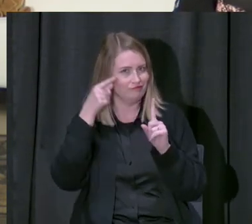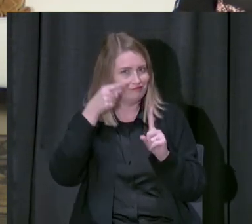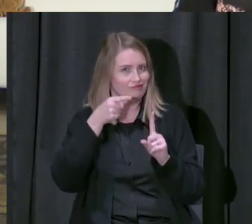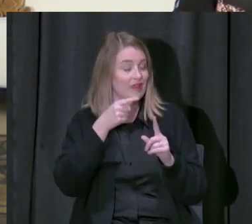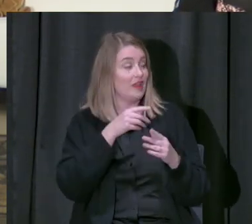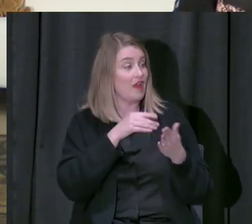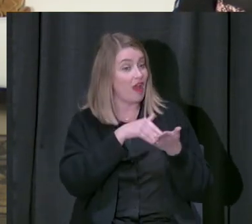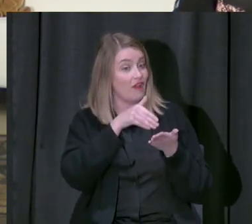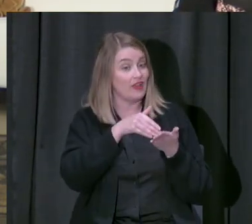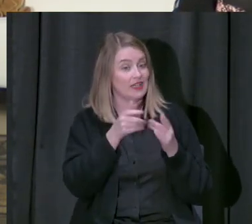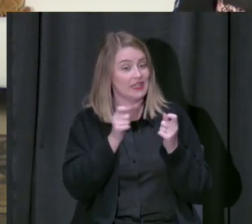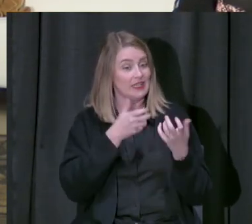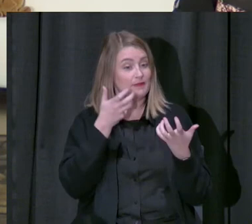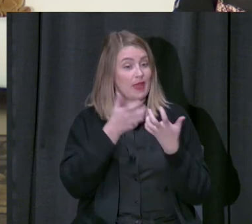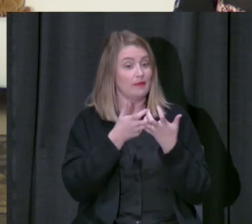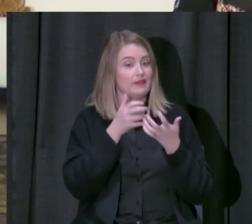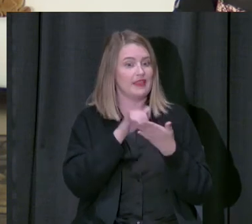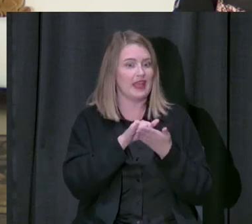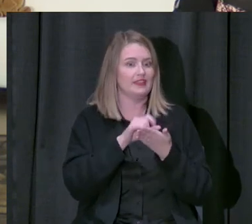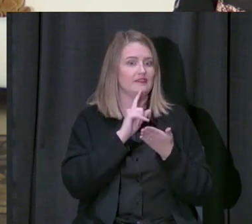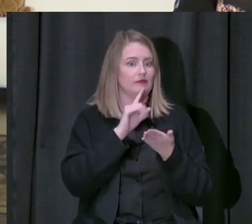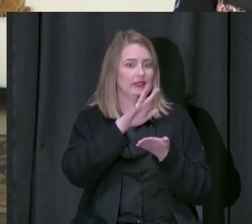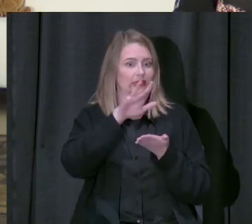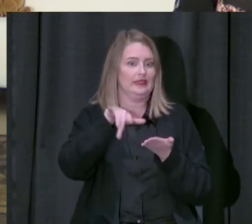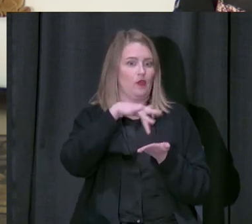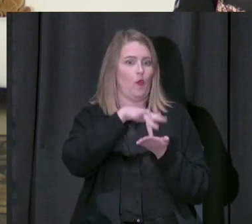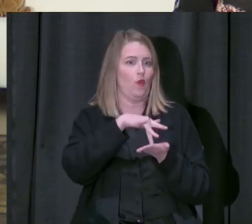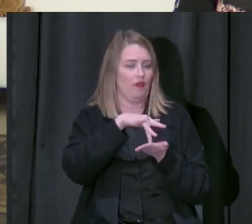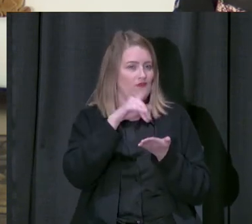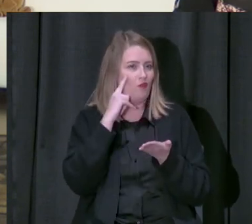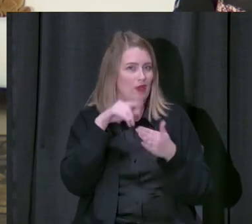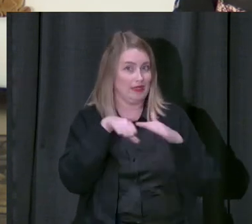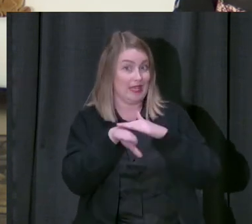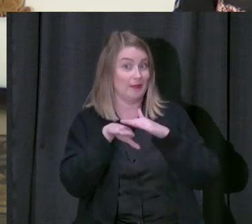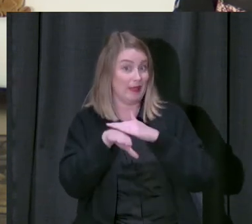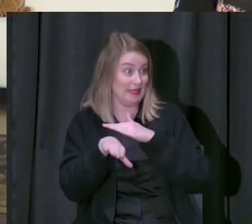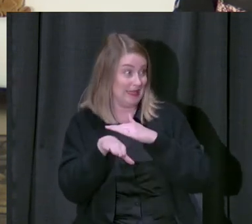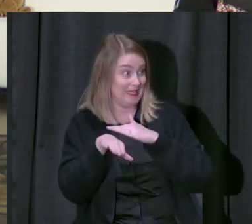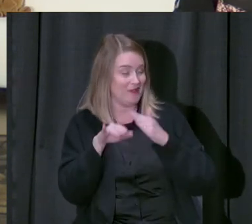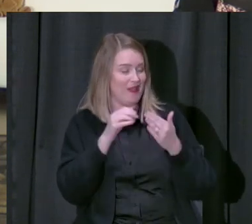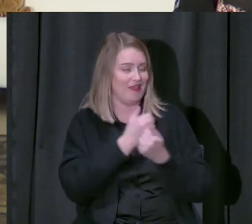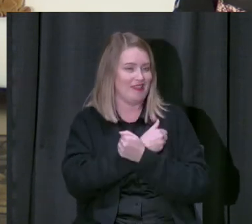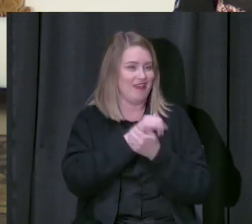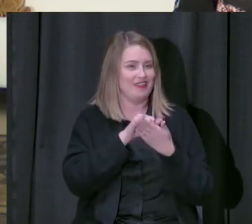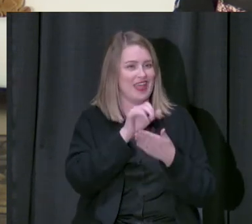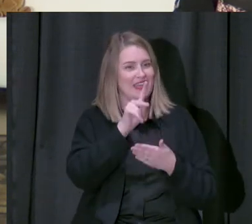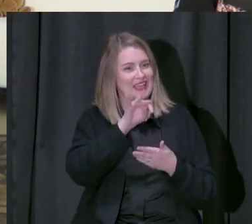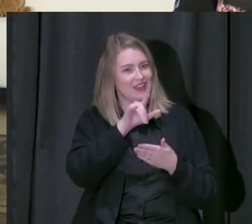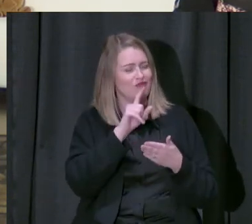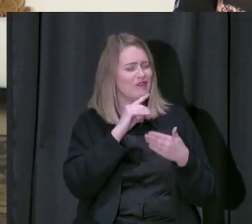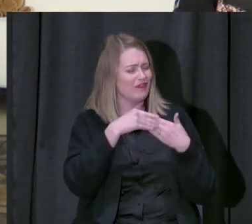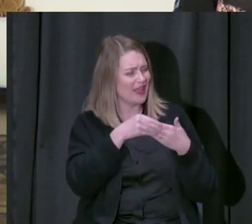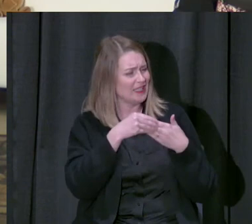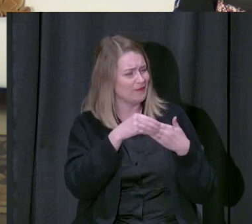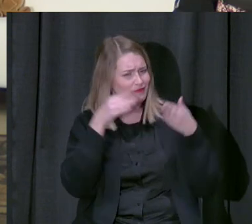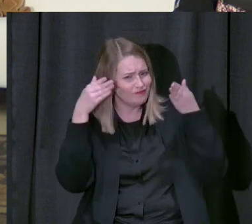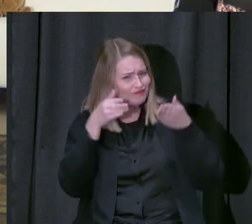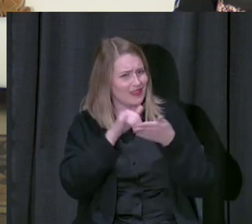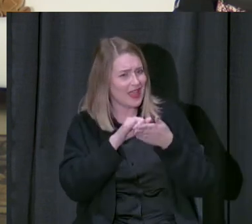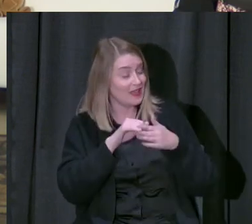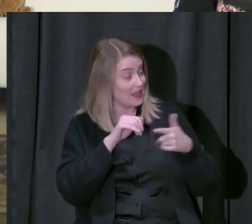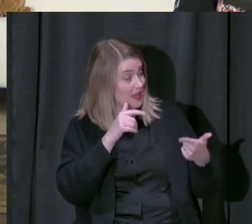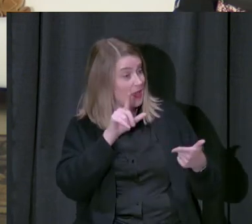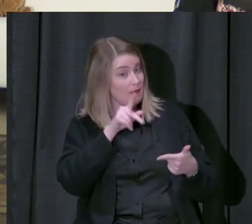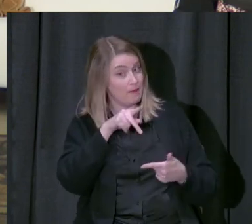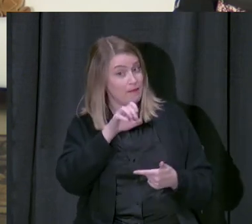know, very often customizability is at the core of accessibility. So I love that Kindle is so flexible in that way. Pamra, how about